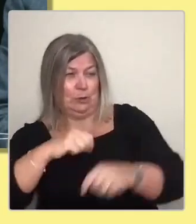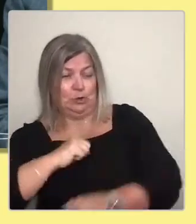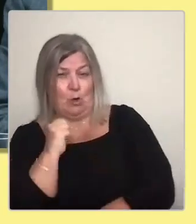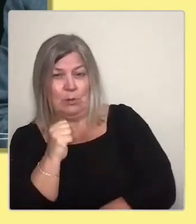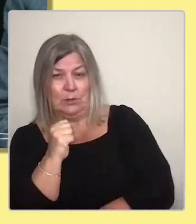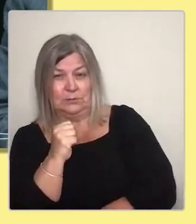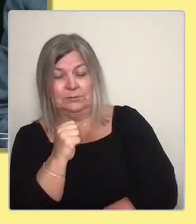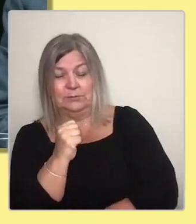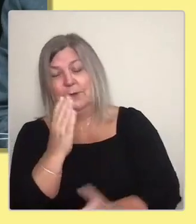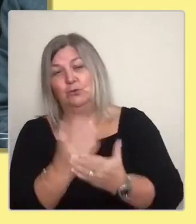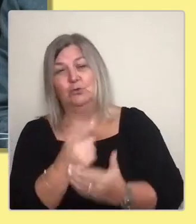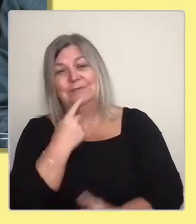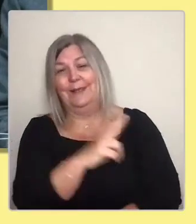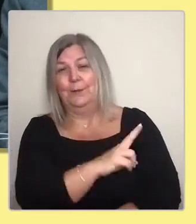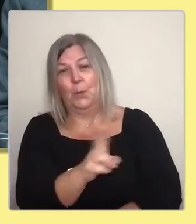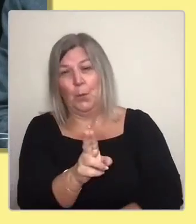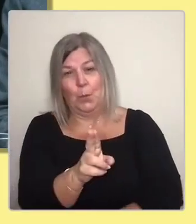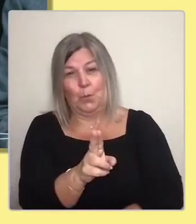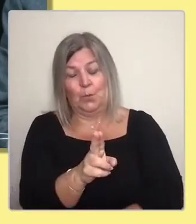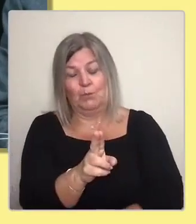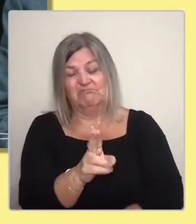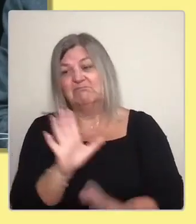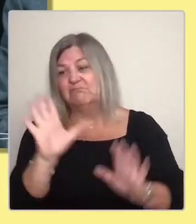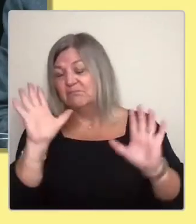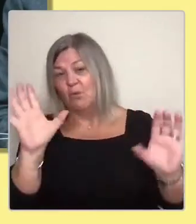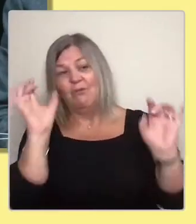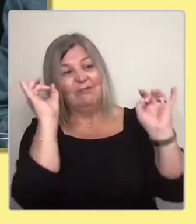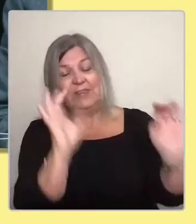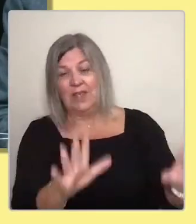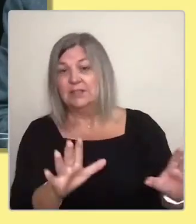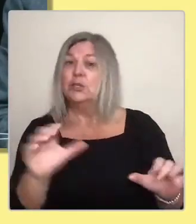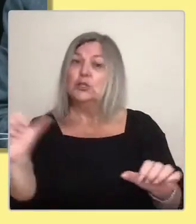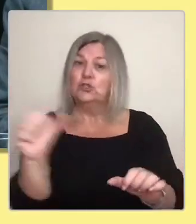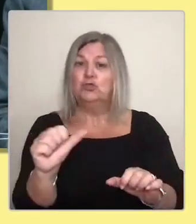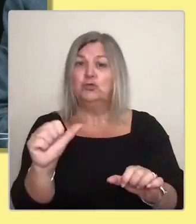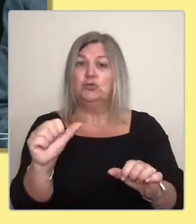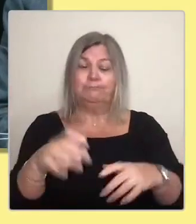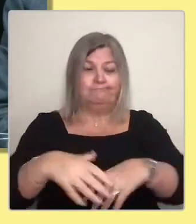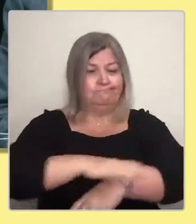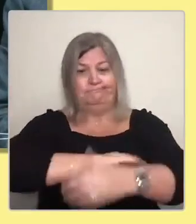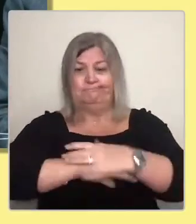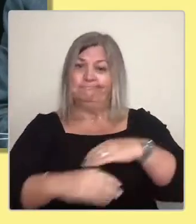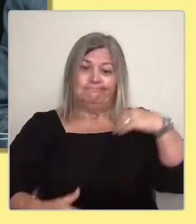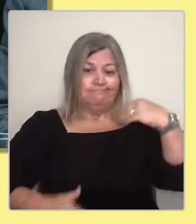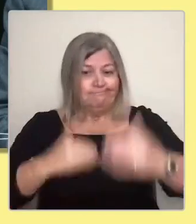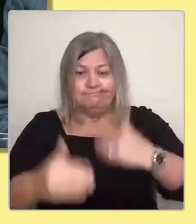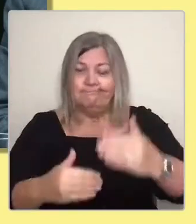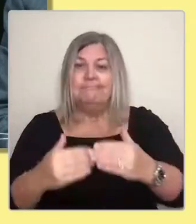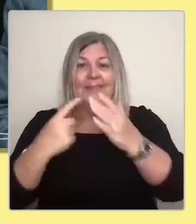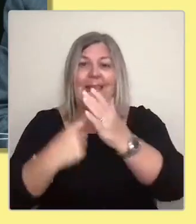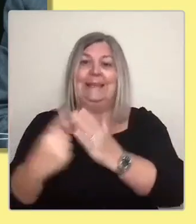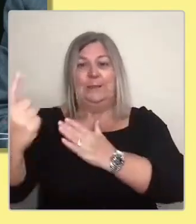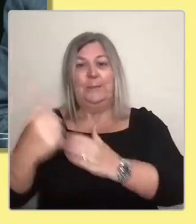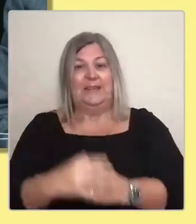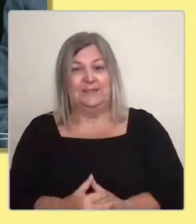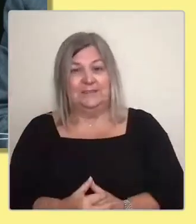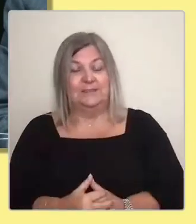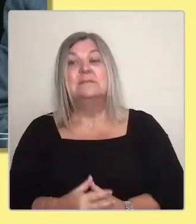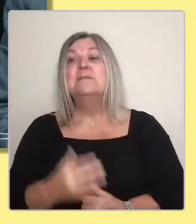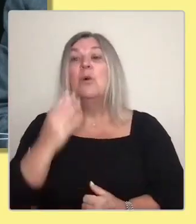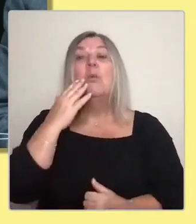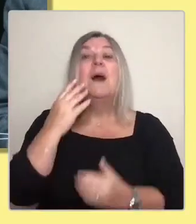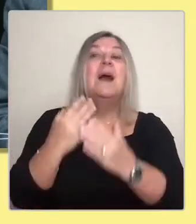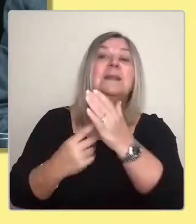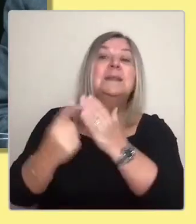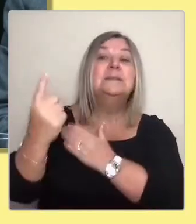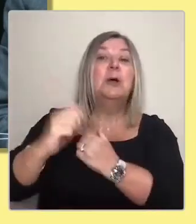full speed ahead for independence, and know that when we're an independent country, obviously the media landscape, we can then set up exactly how we would like to see